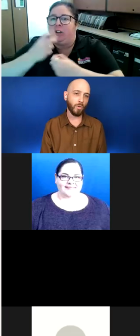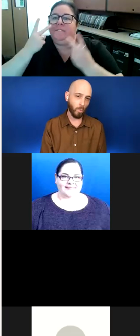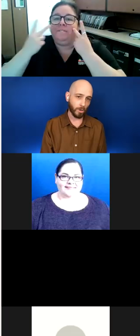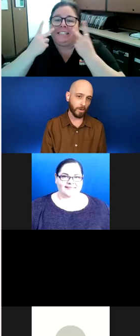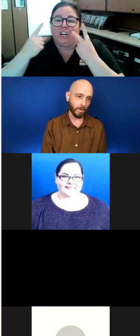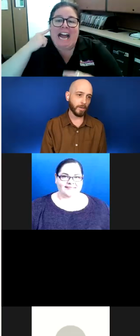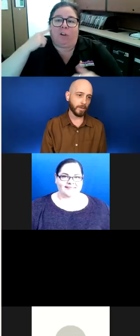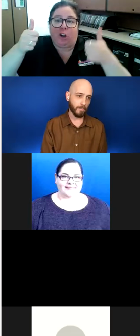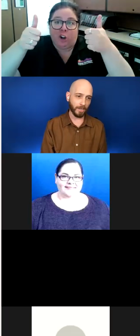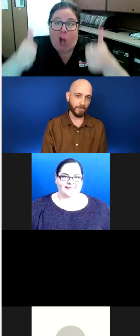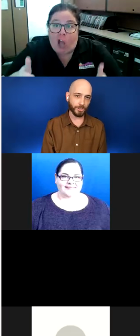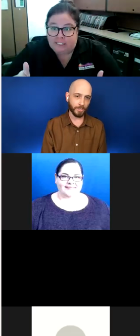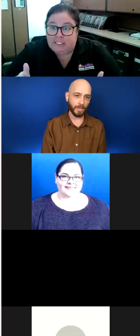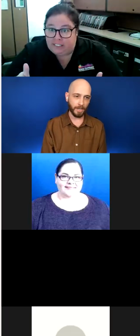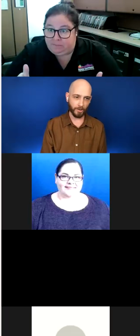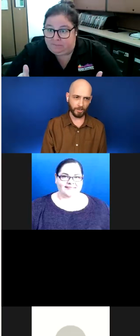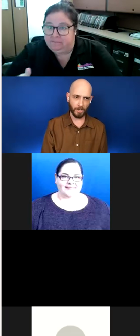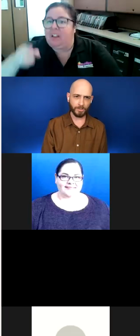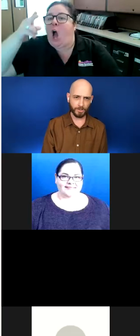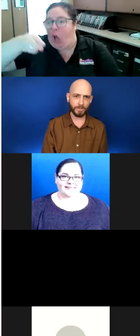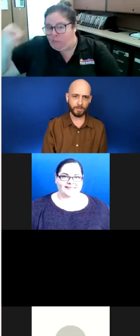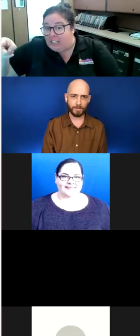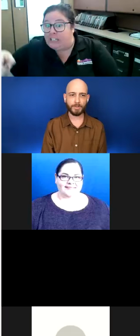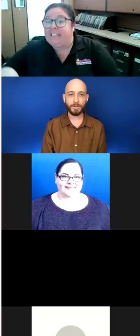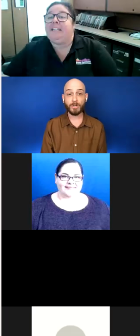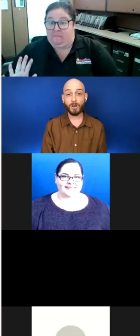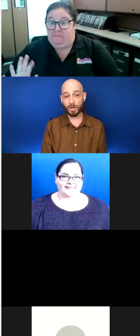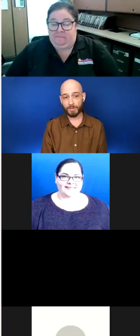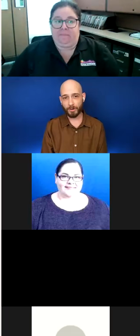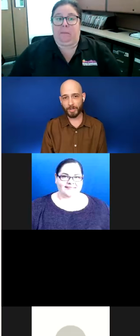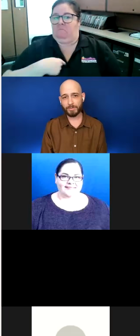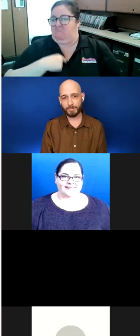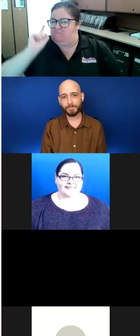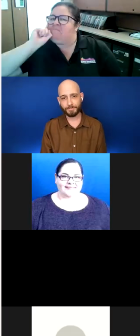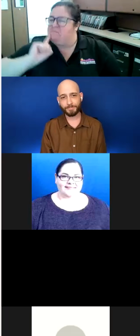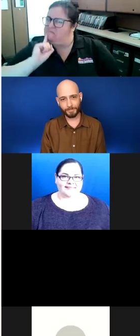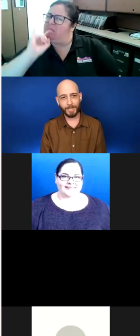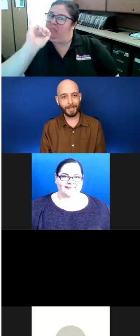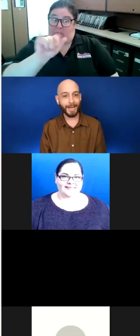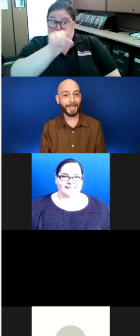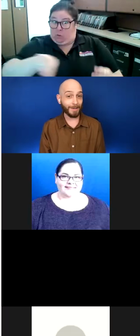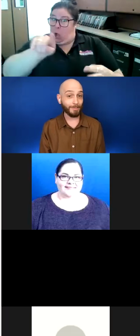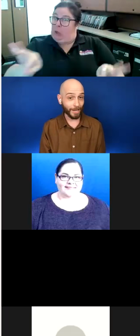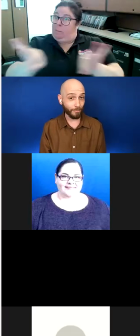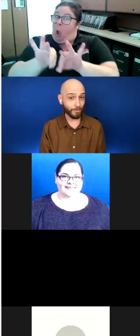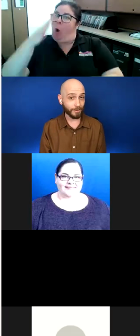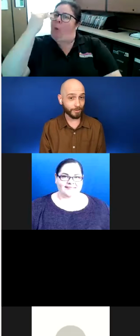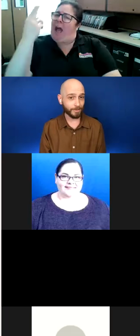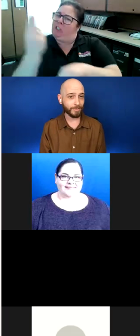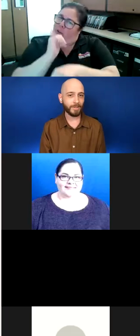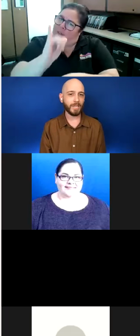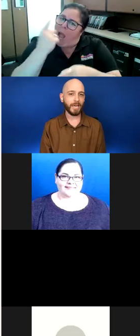deaf-blind, or combined vision and hearing loss, hard of hearing, and I am